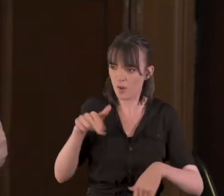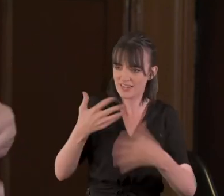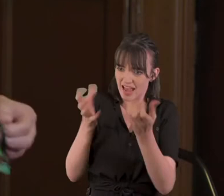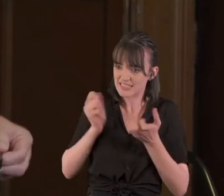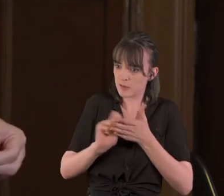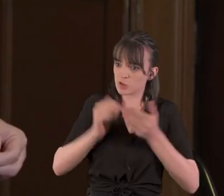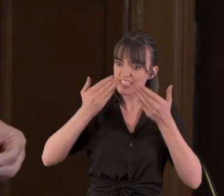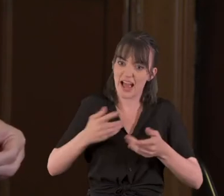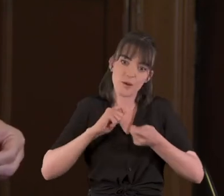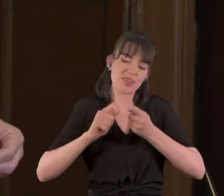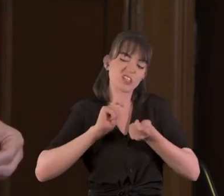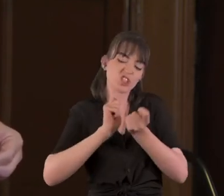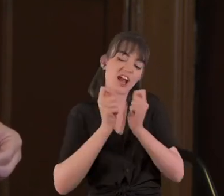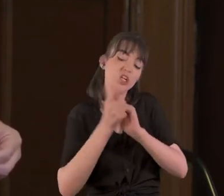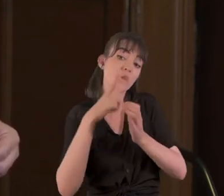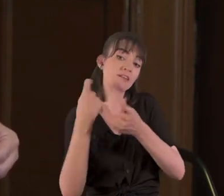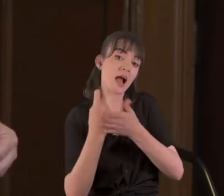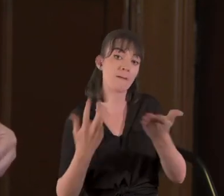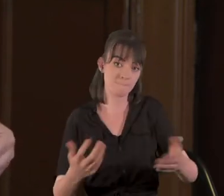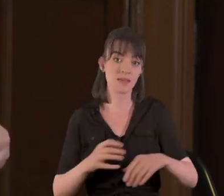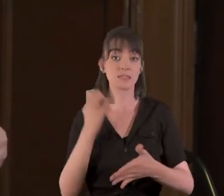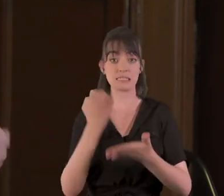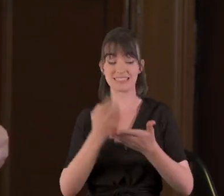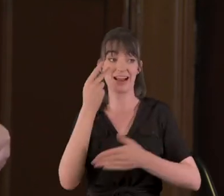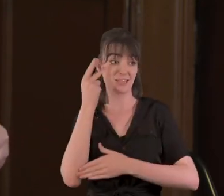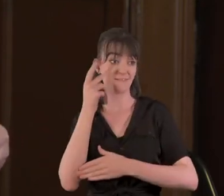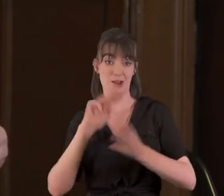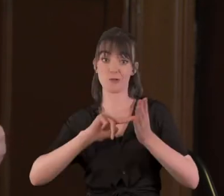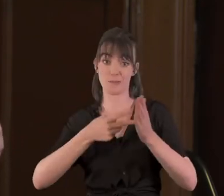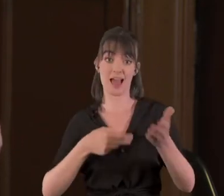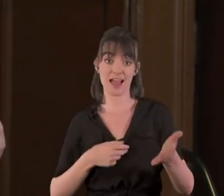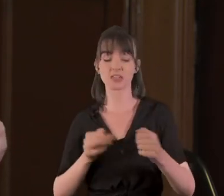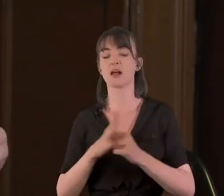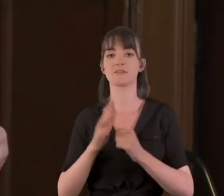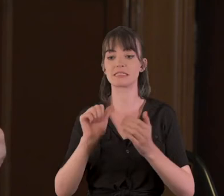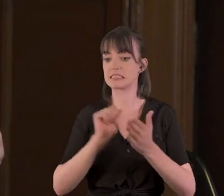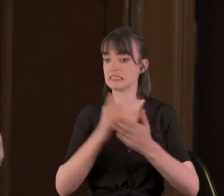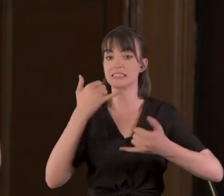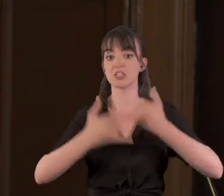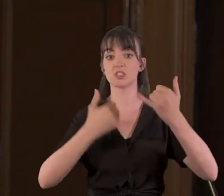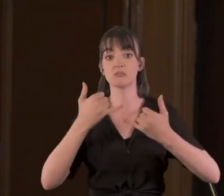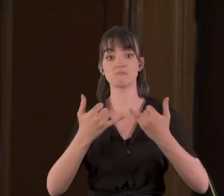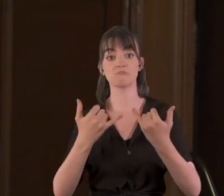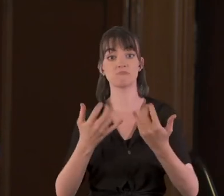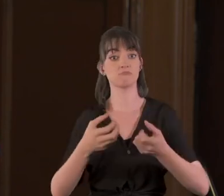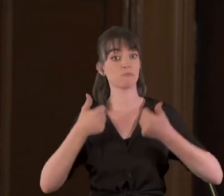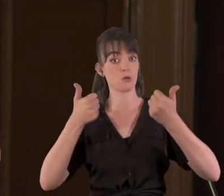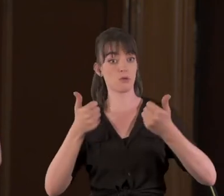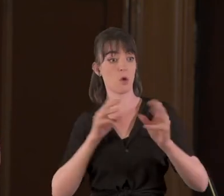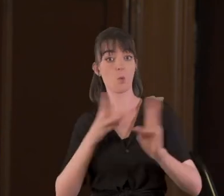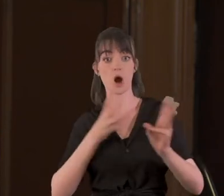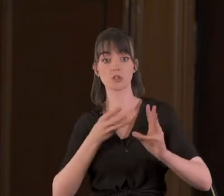is precisely De Valera's policy over the following 16 years, a very effective policy. It works beautifully.